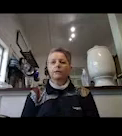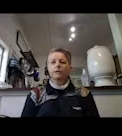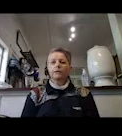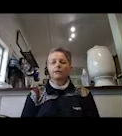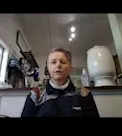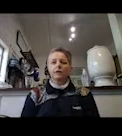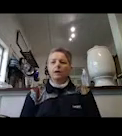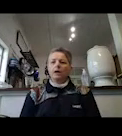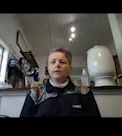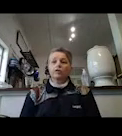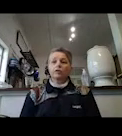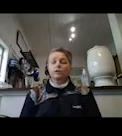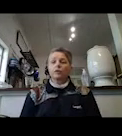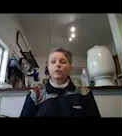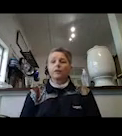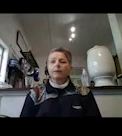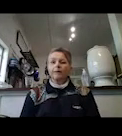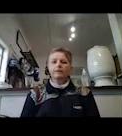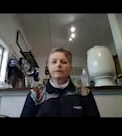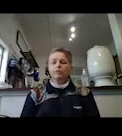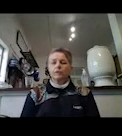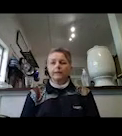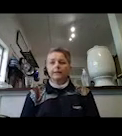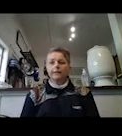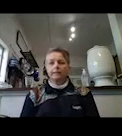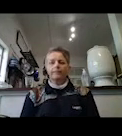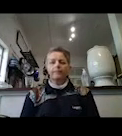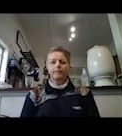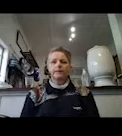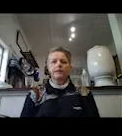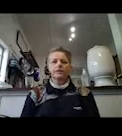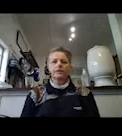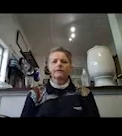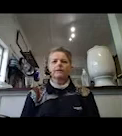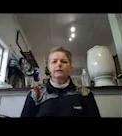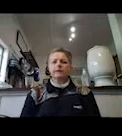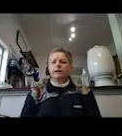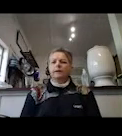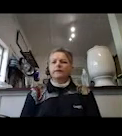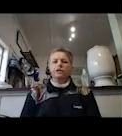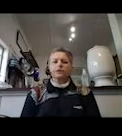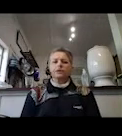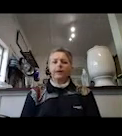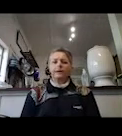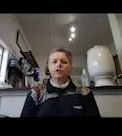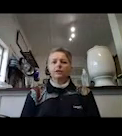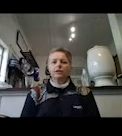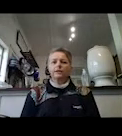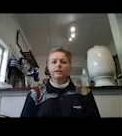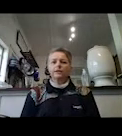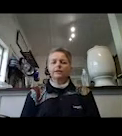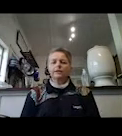parental leave, social security matters or Centrelink decisions, decisions about